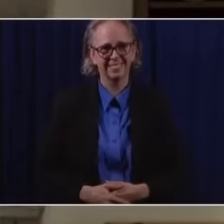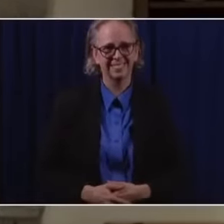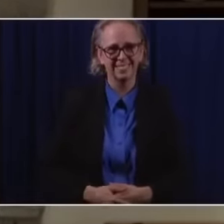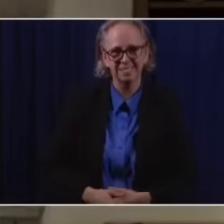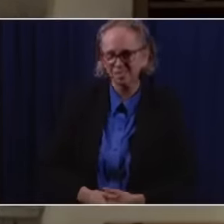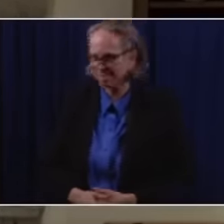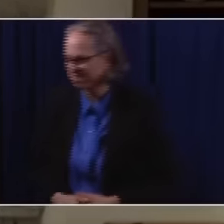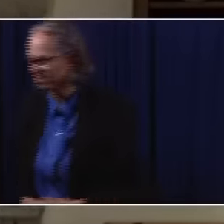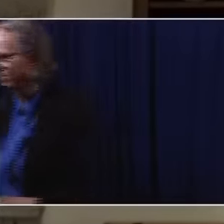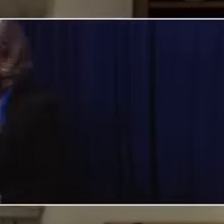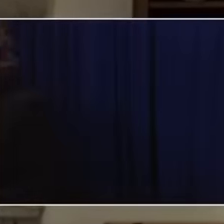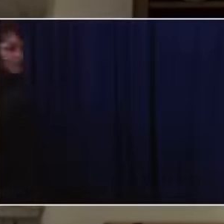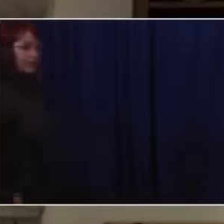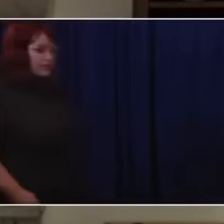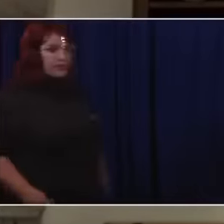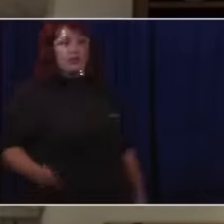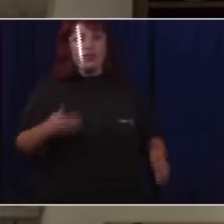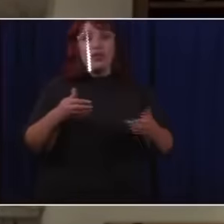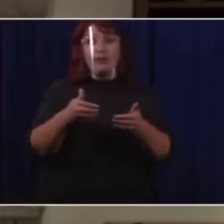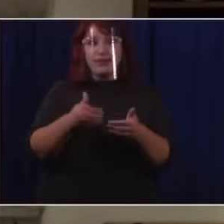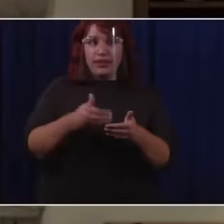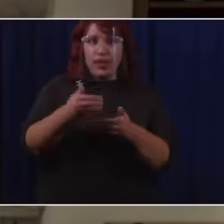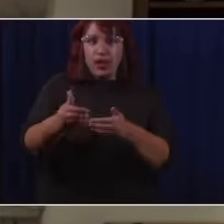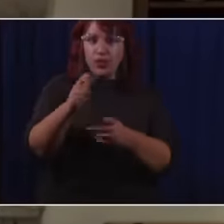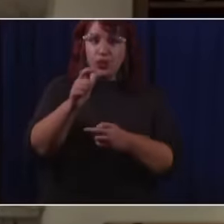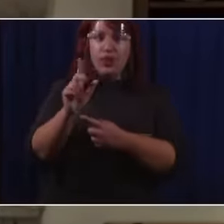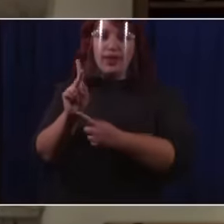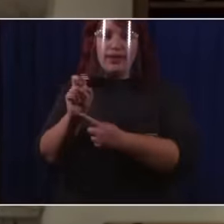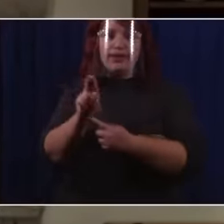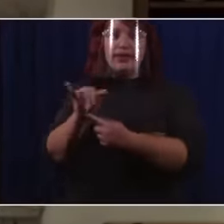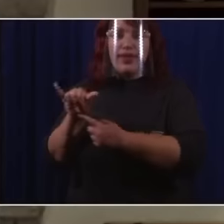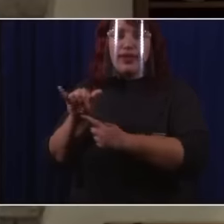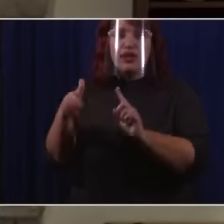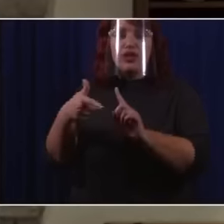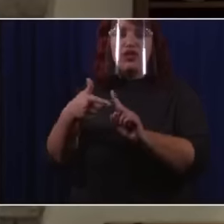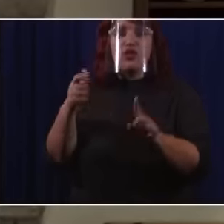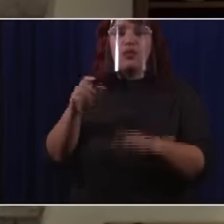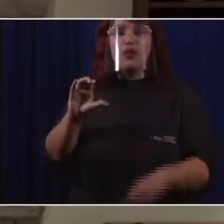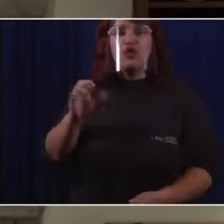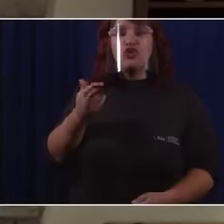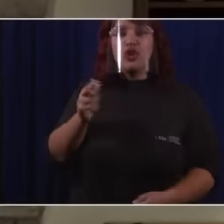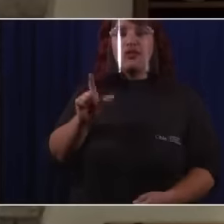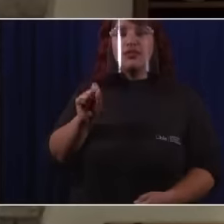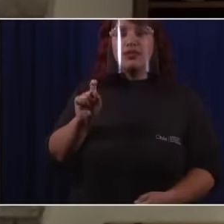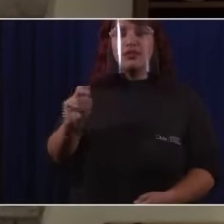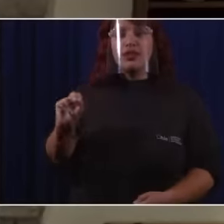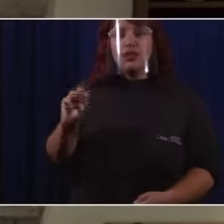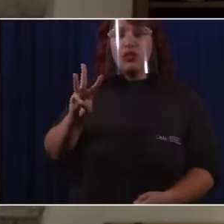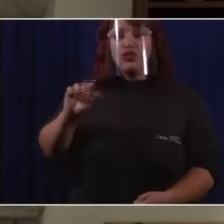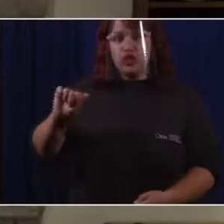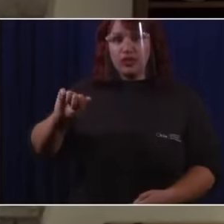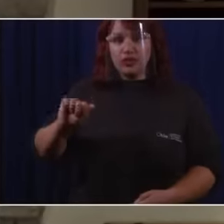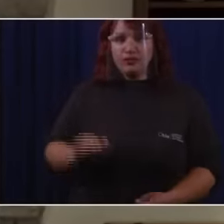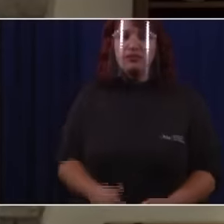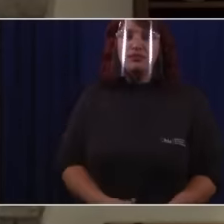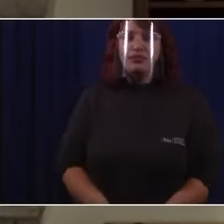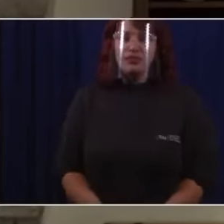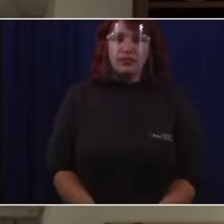Next question is from Kenny Bass at WCHS in Charleston, West Virginia.